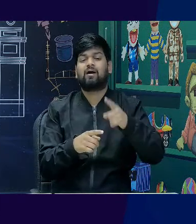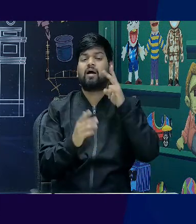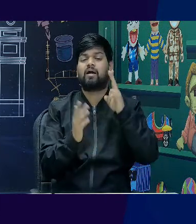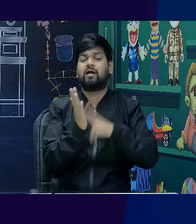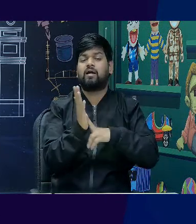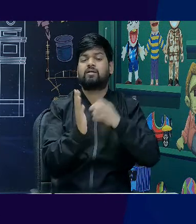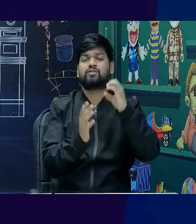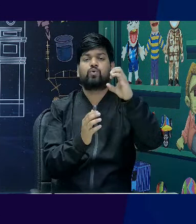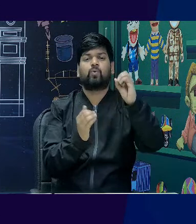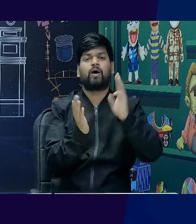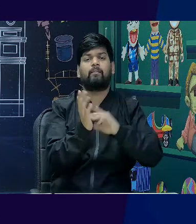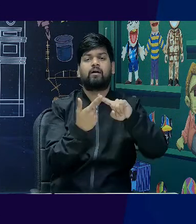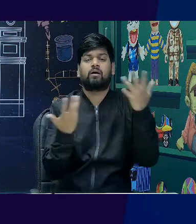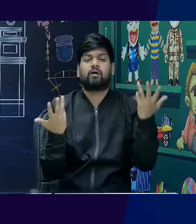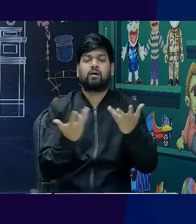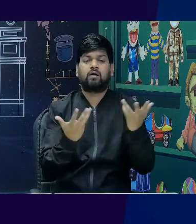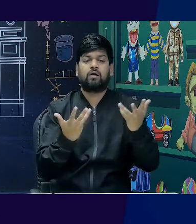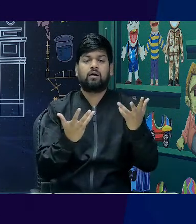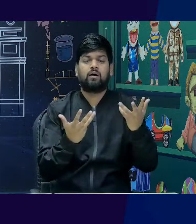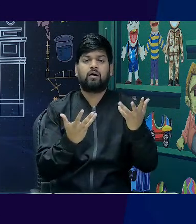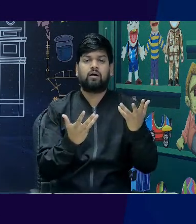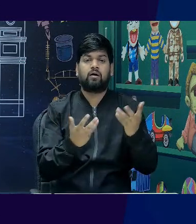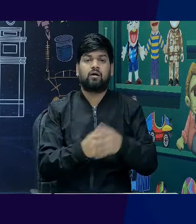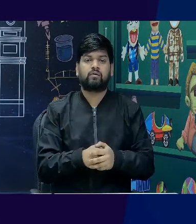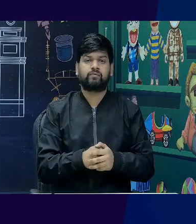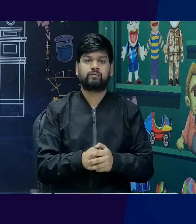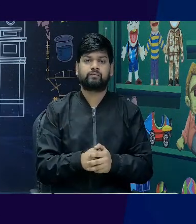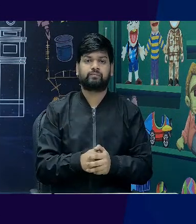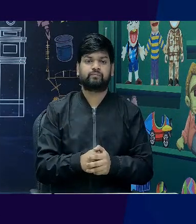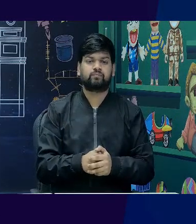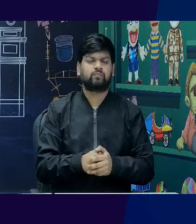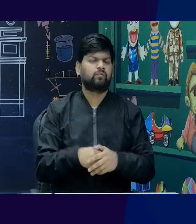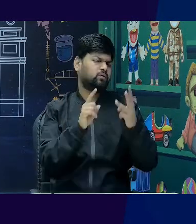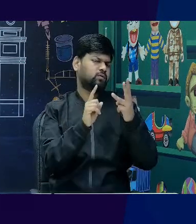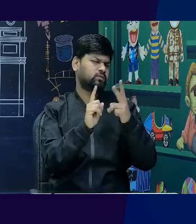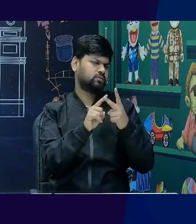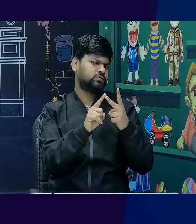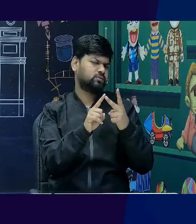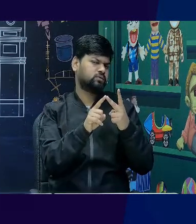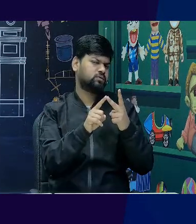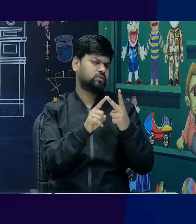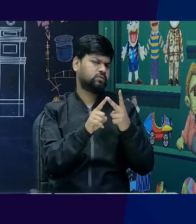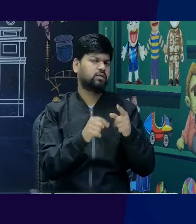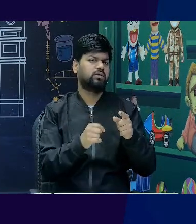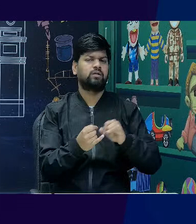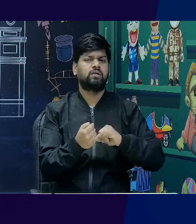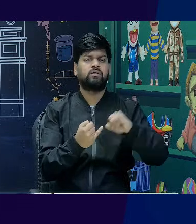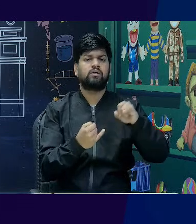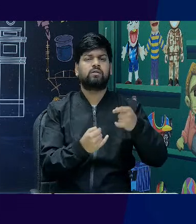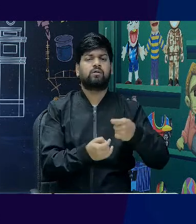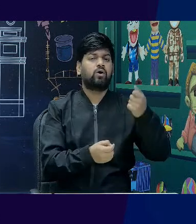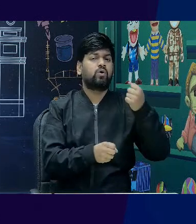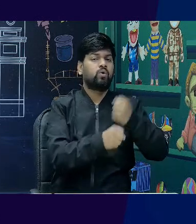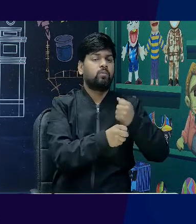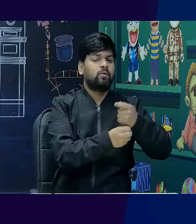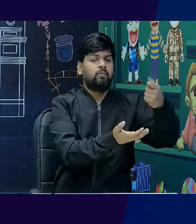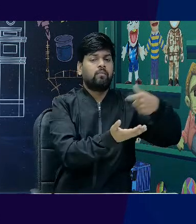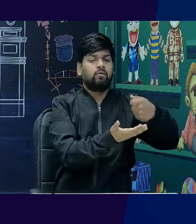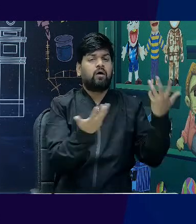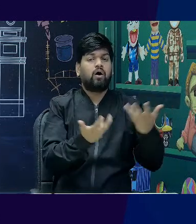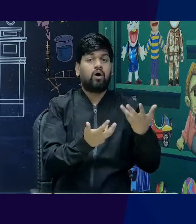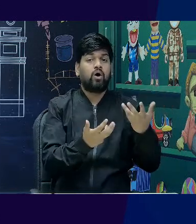family, and student financial aid such as grants or scholarships. To determine your expenses, include items such as tuition,